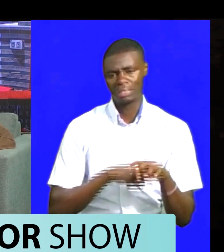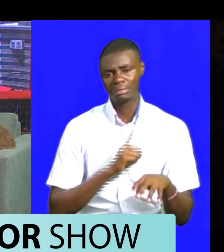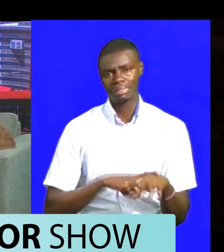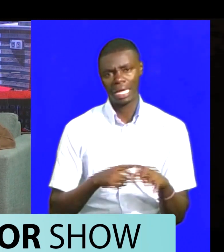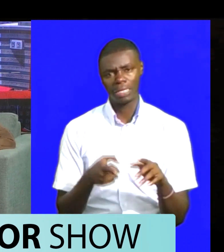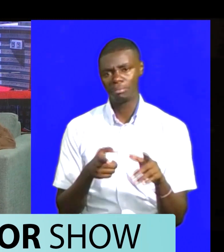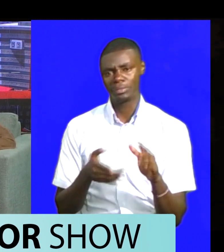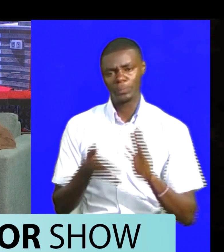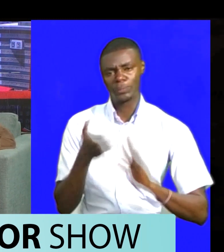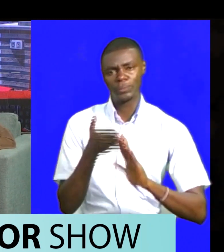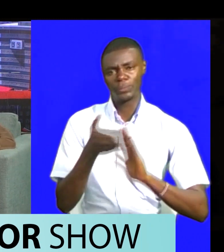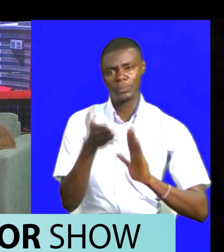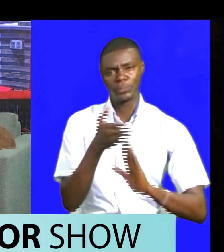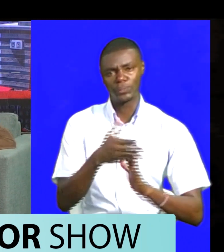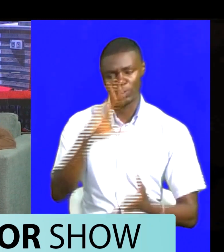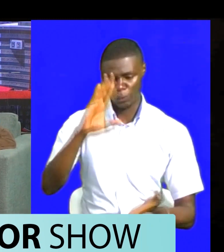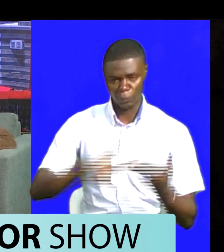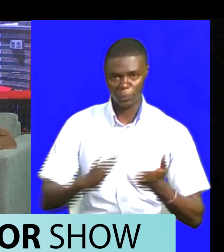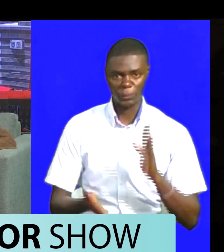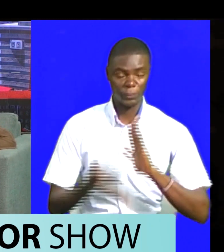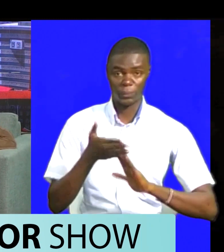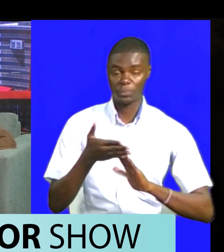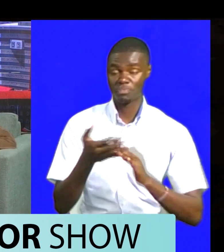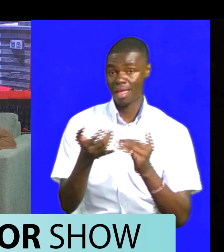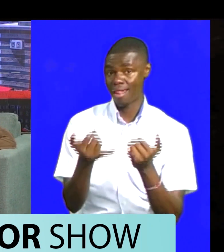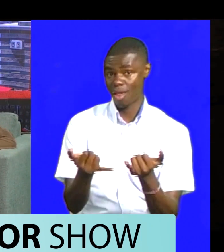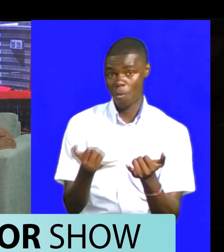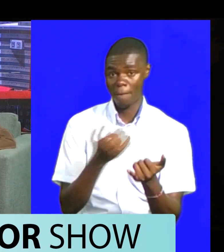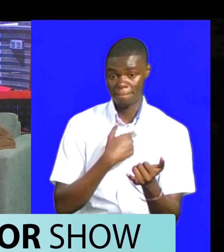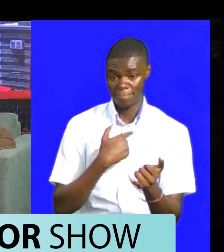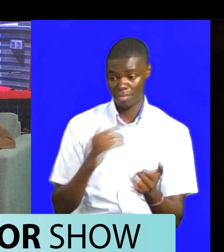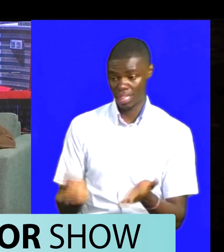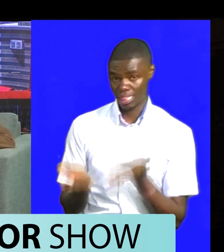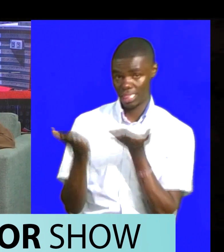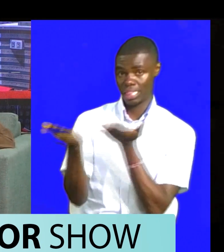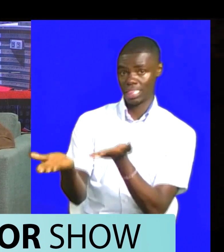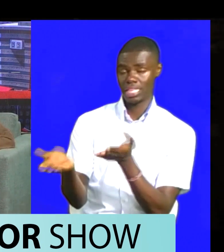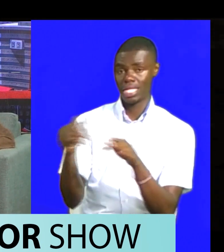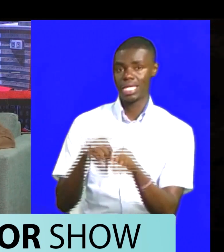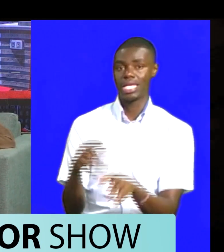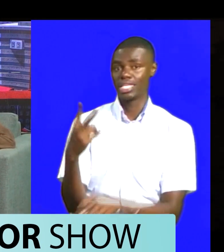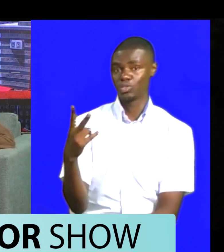flies, time really goes by. You see, like right now, I'm supposed to be handing over like in